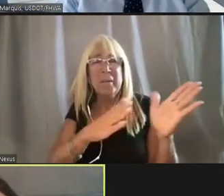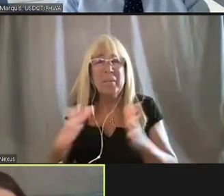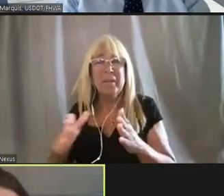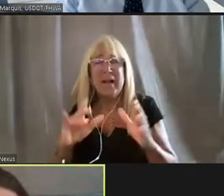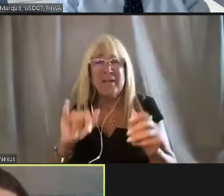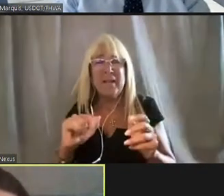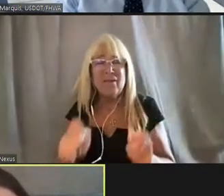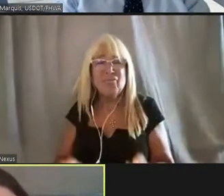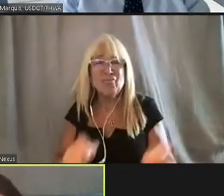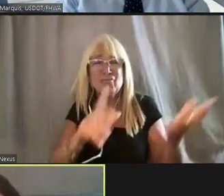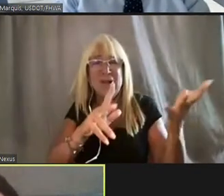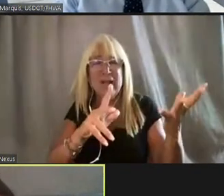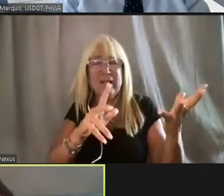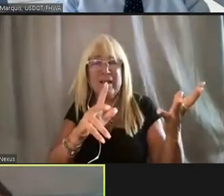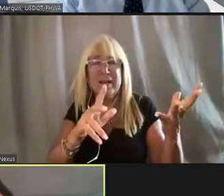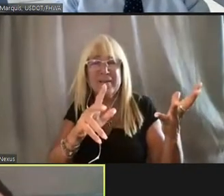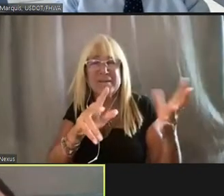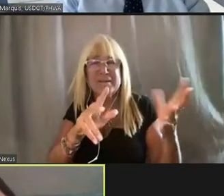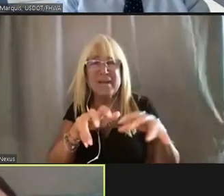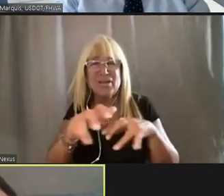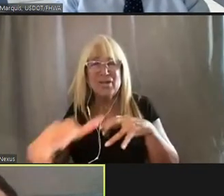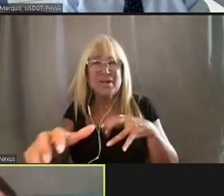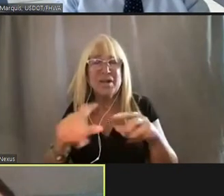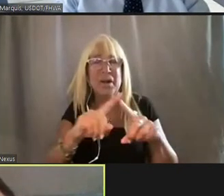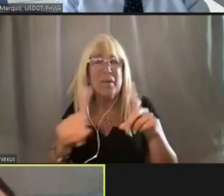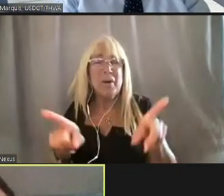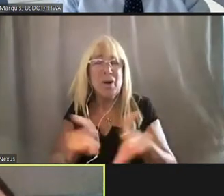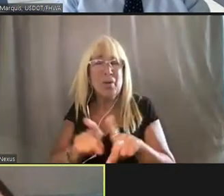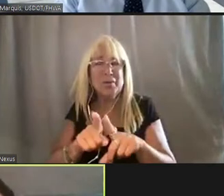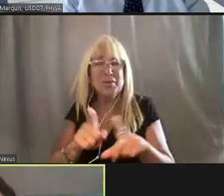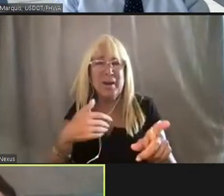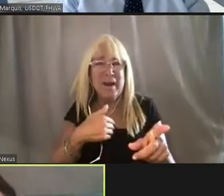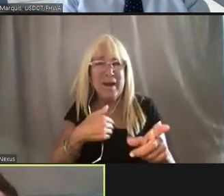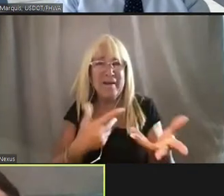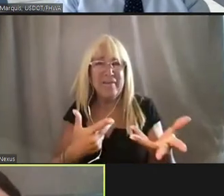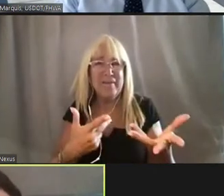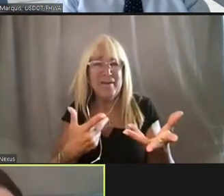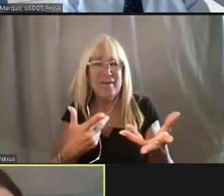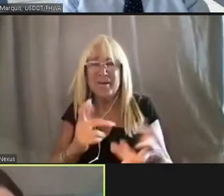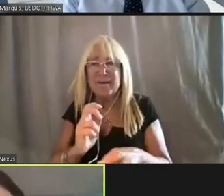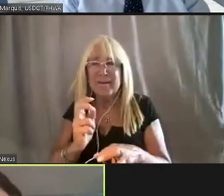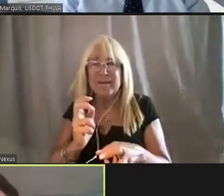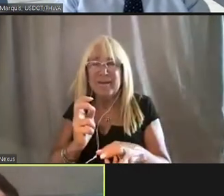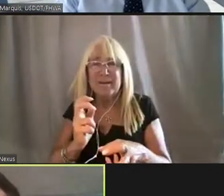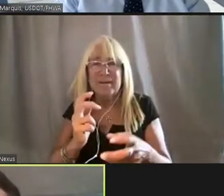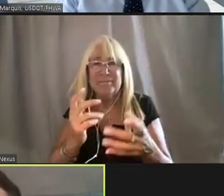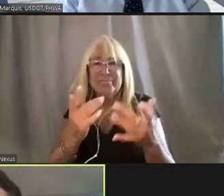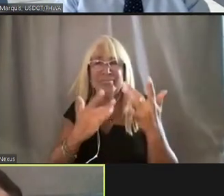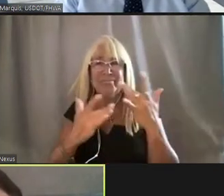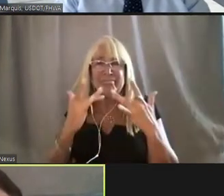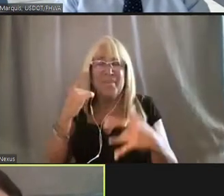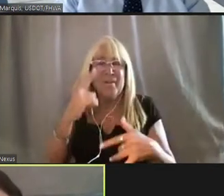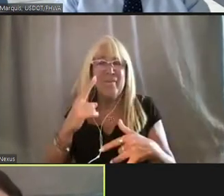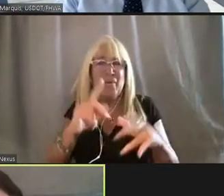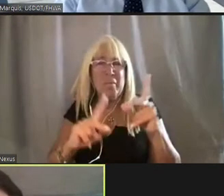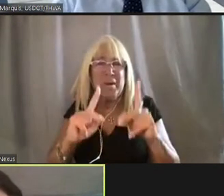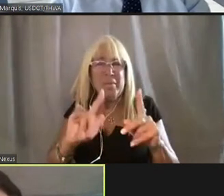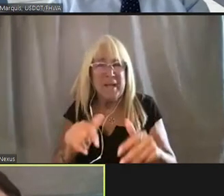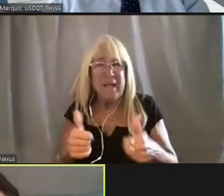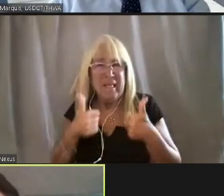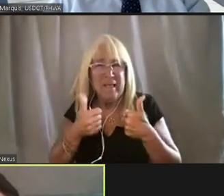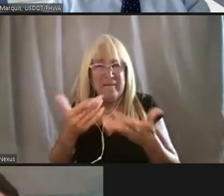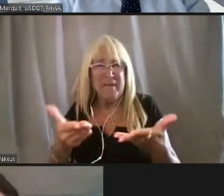congestion while creating a handful of economic social and environmental hardships for our City's residents thank you